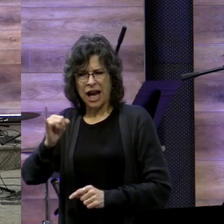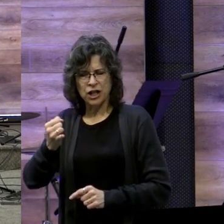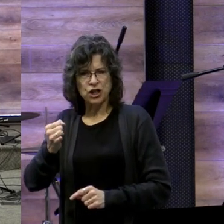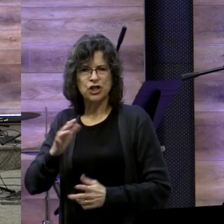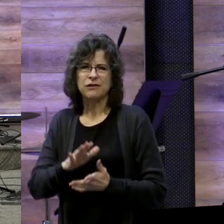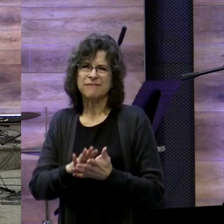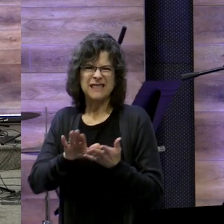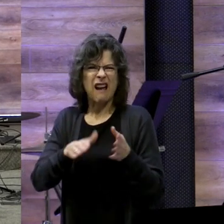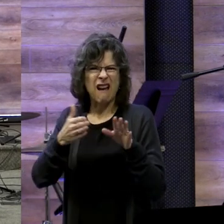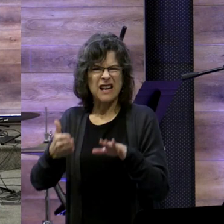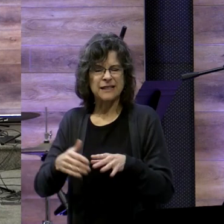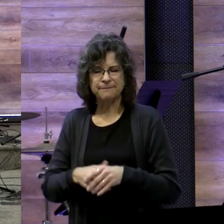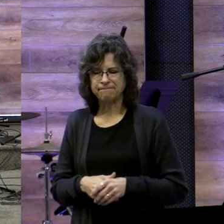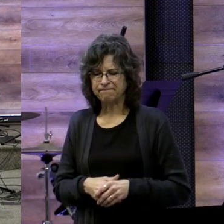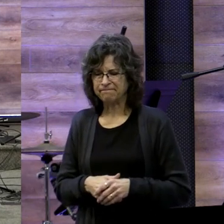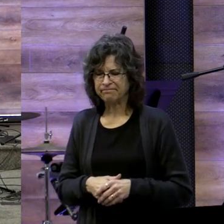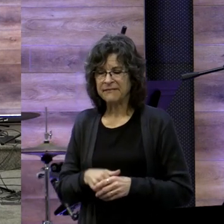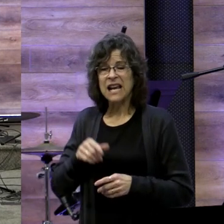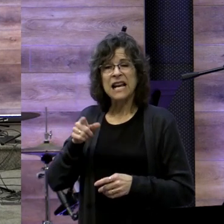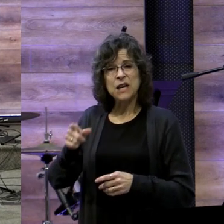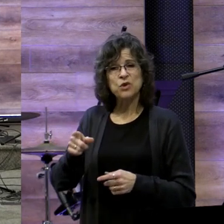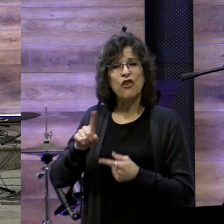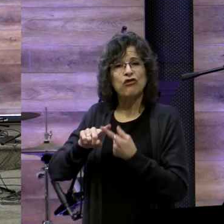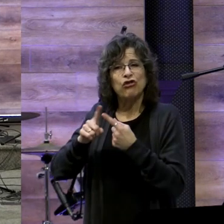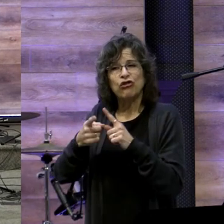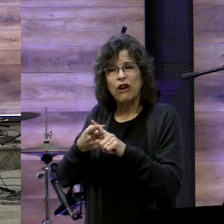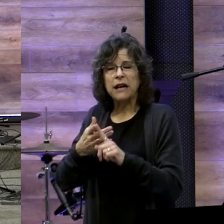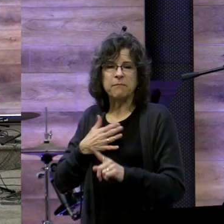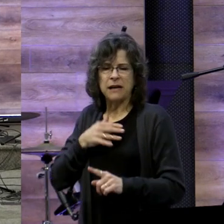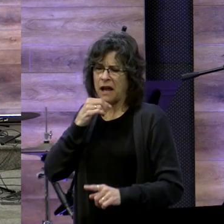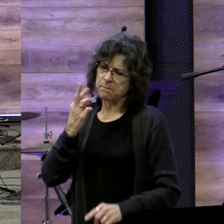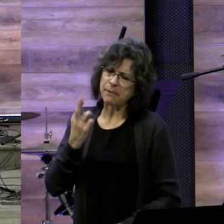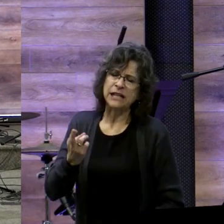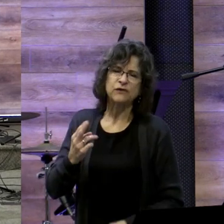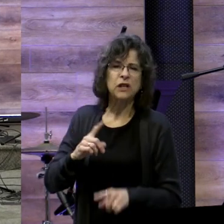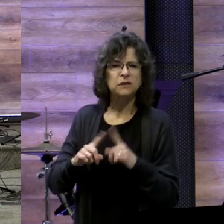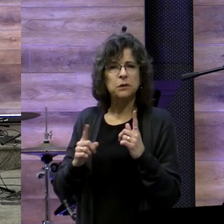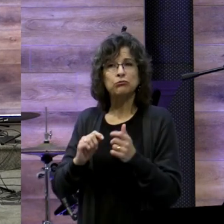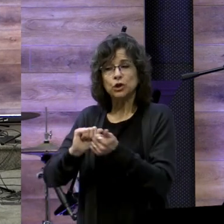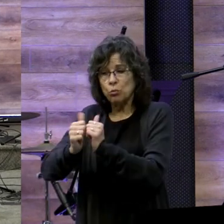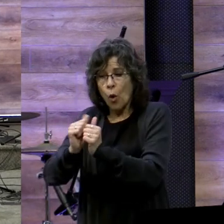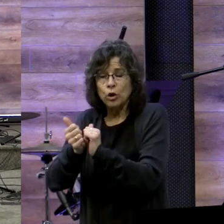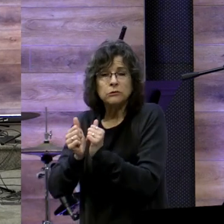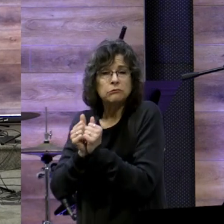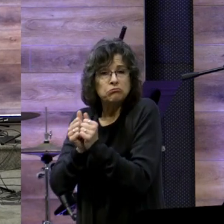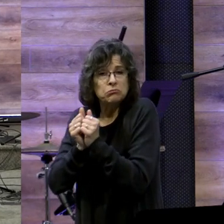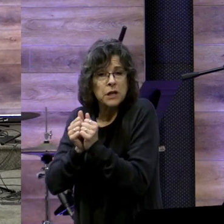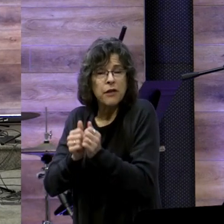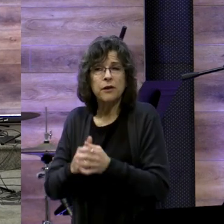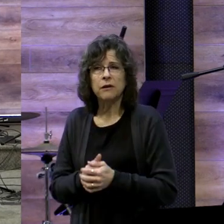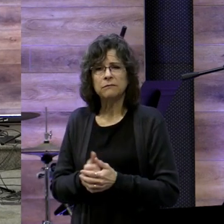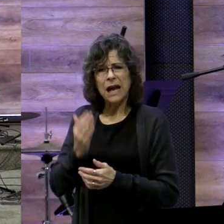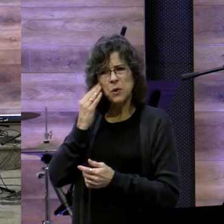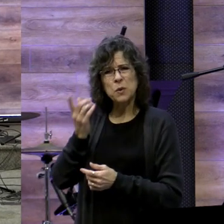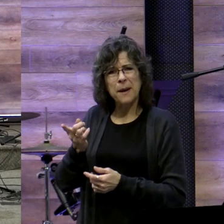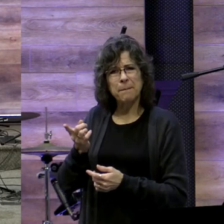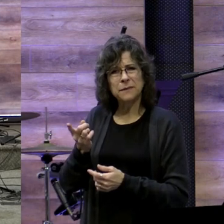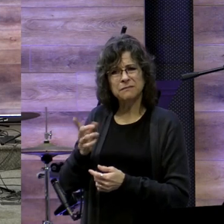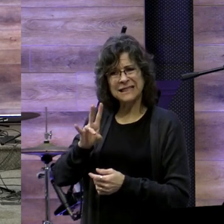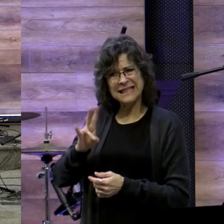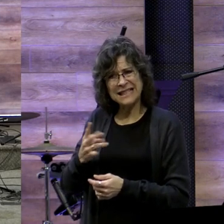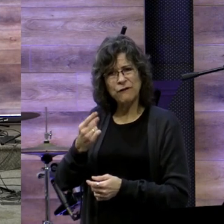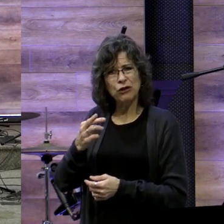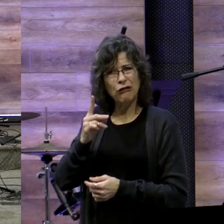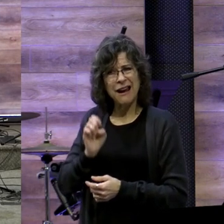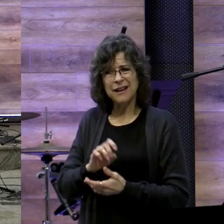and while we weren't like best friends, we played sports together, and I knew him. I saw him every